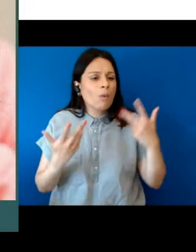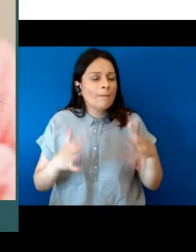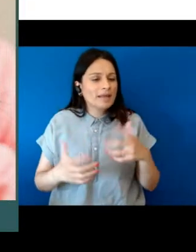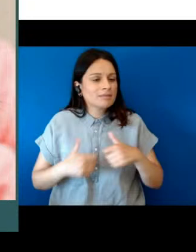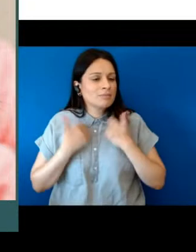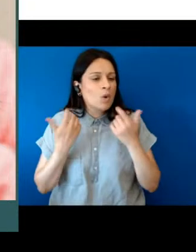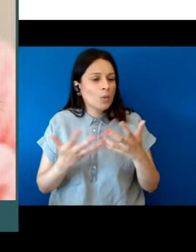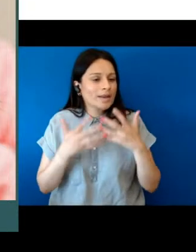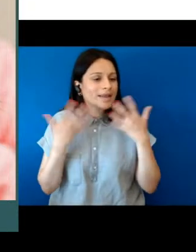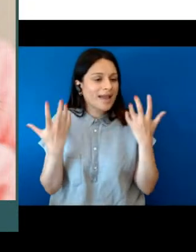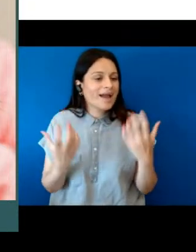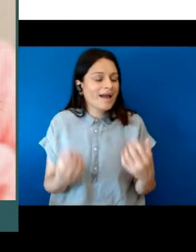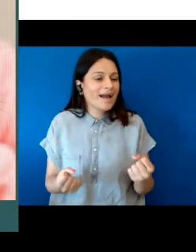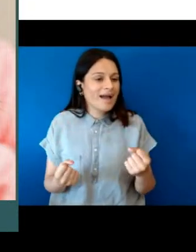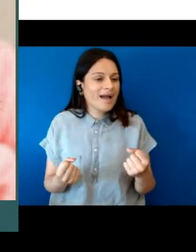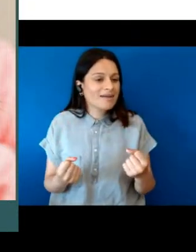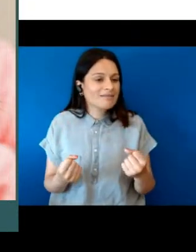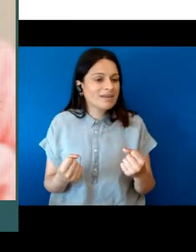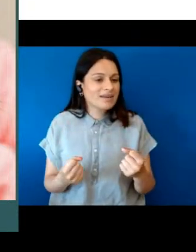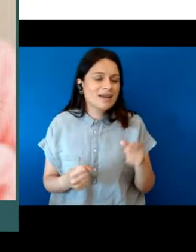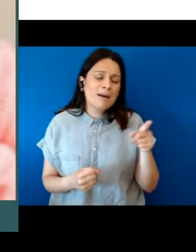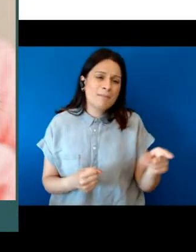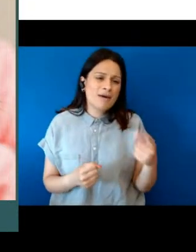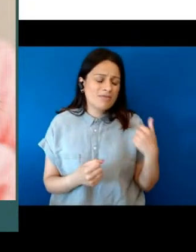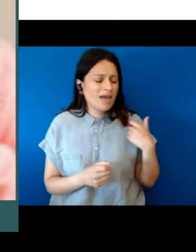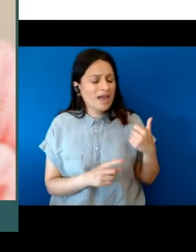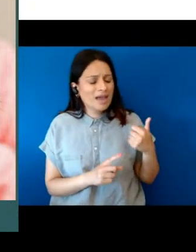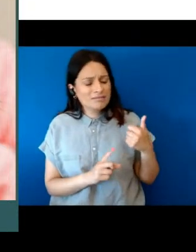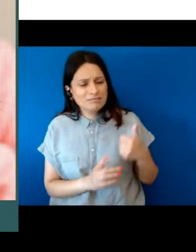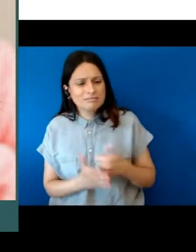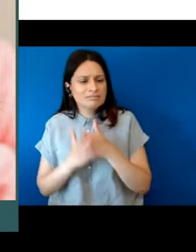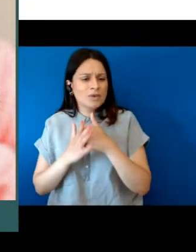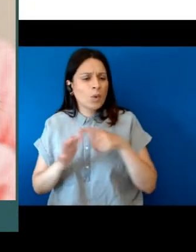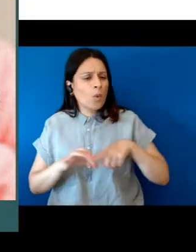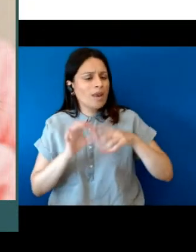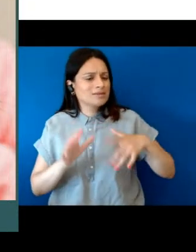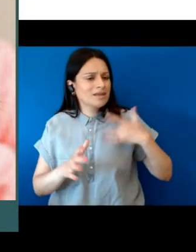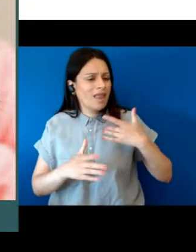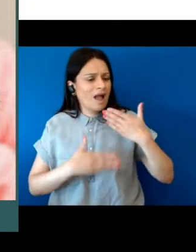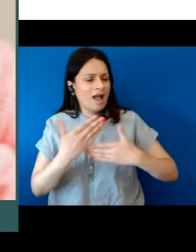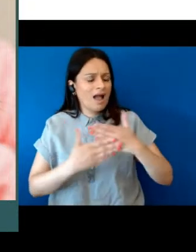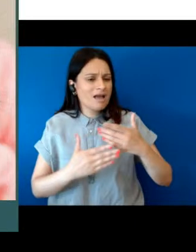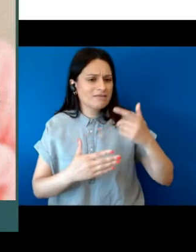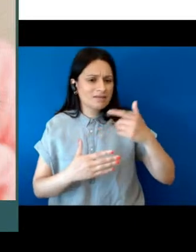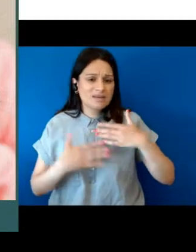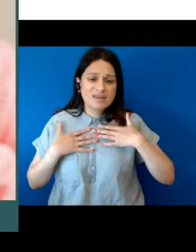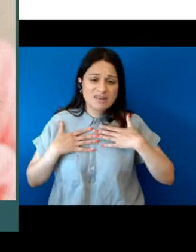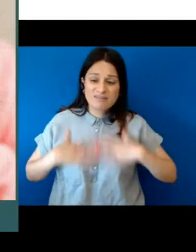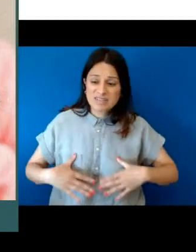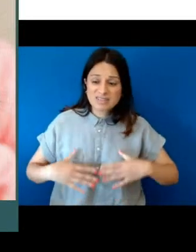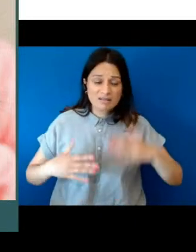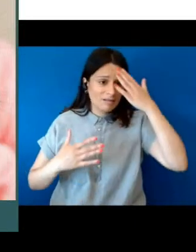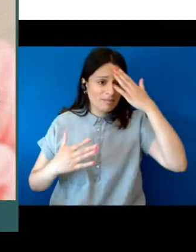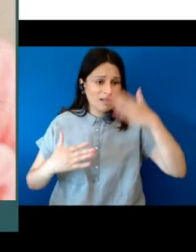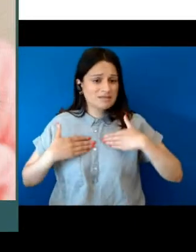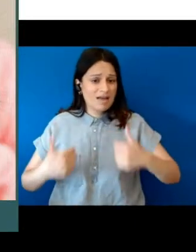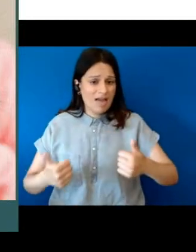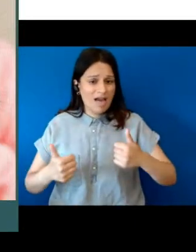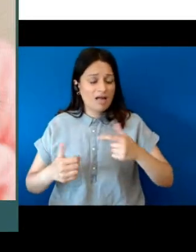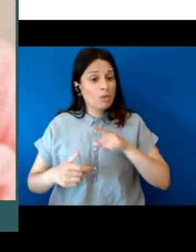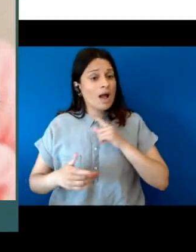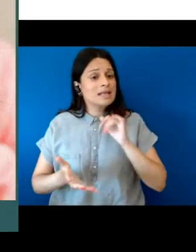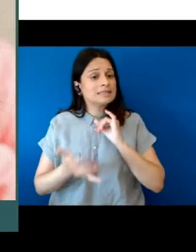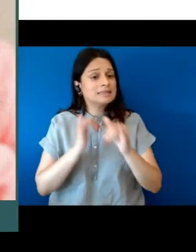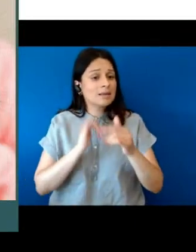a wonderful contribution to lives and their physical and mental well-being of people, reducing isolation and